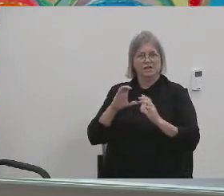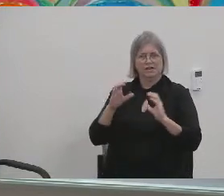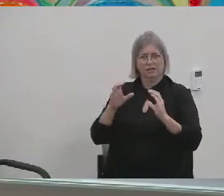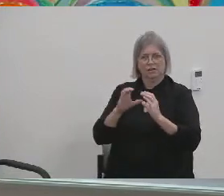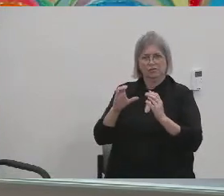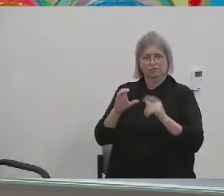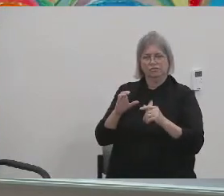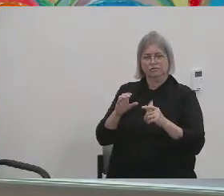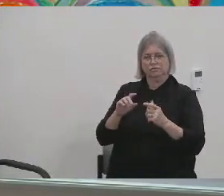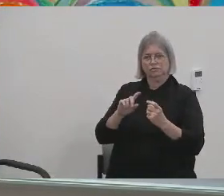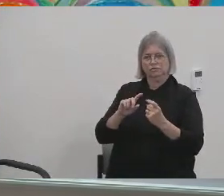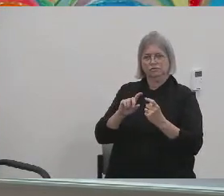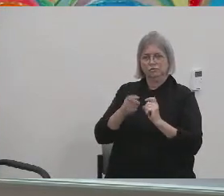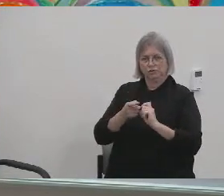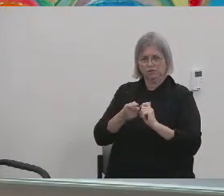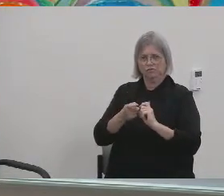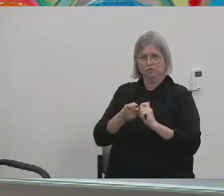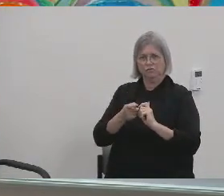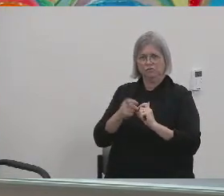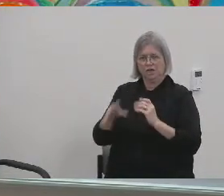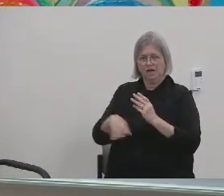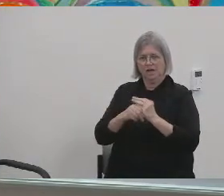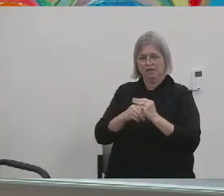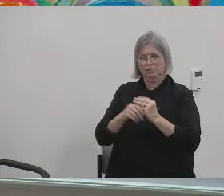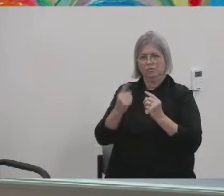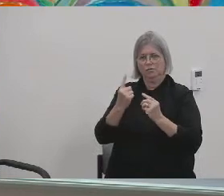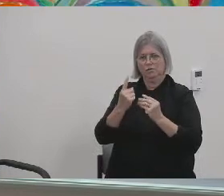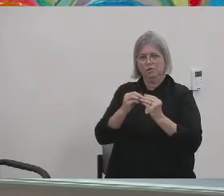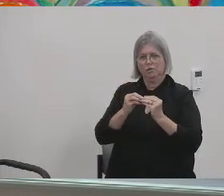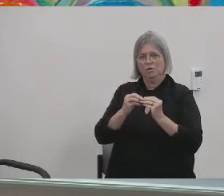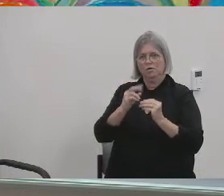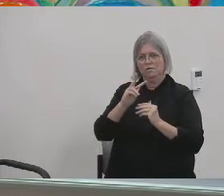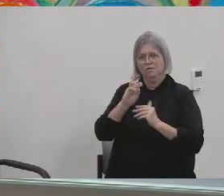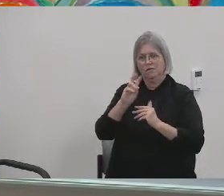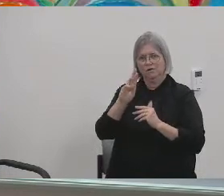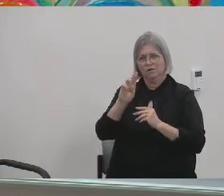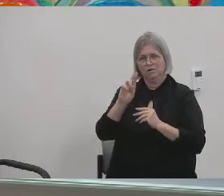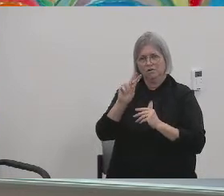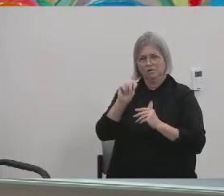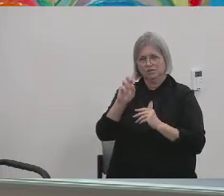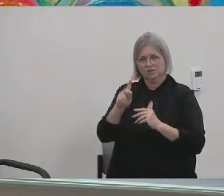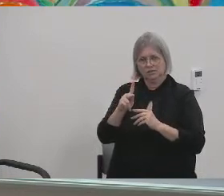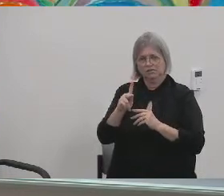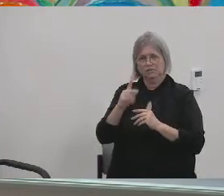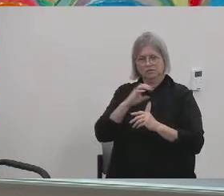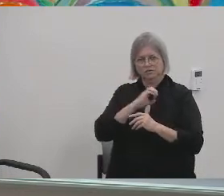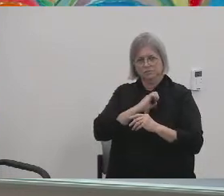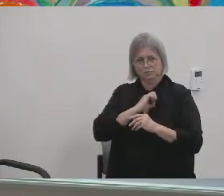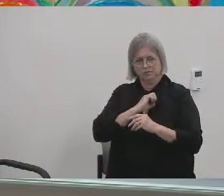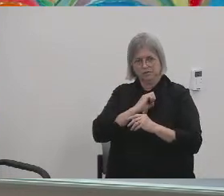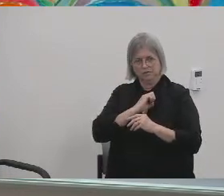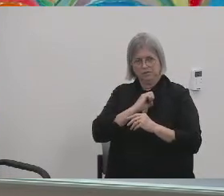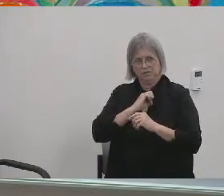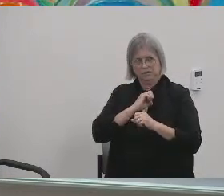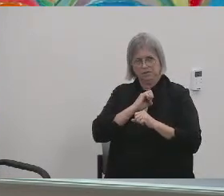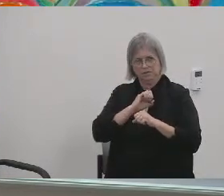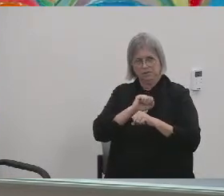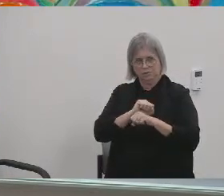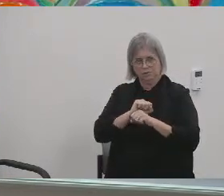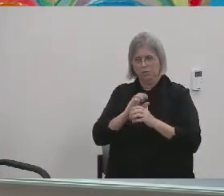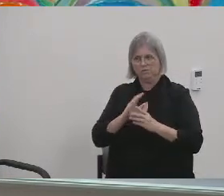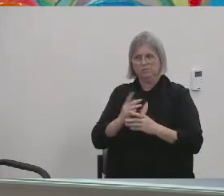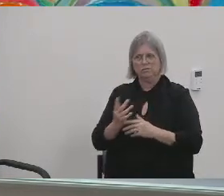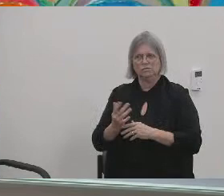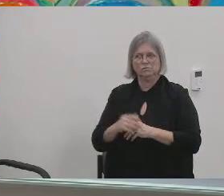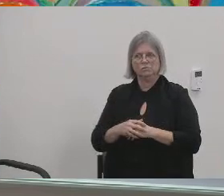are adding an additional Vartech employee, but we are not making an adjustment to this. Is the Vartech contract falls